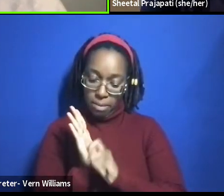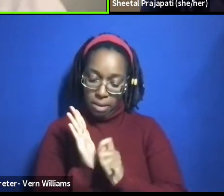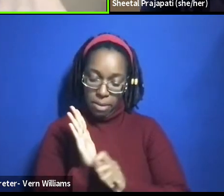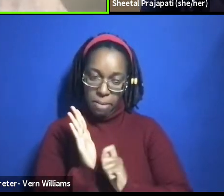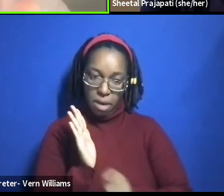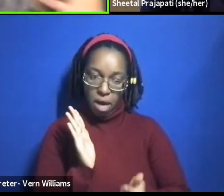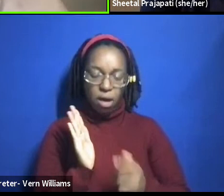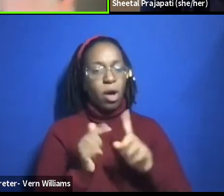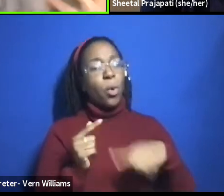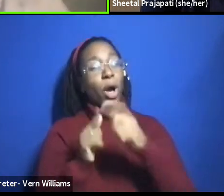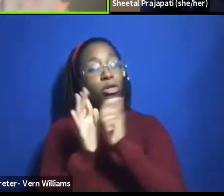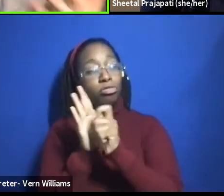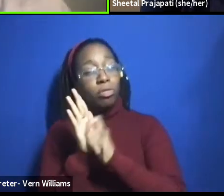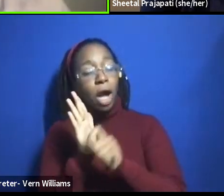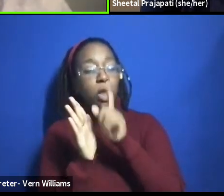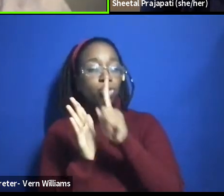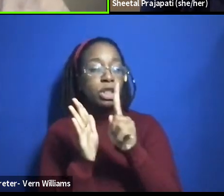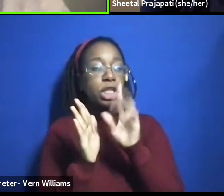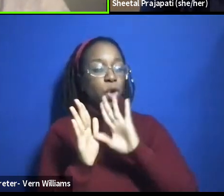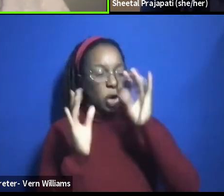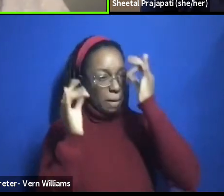mind, you know. It's like being able to, like,